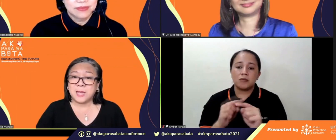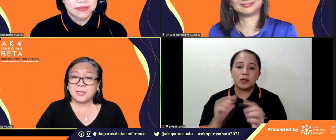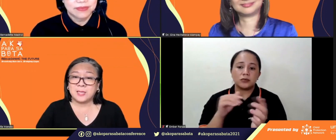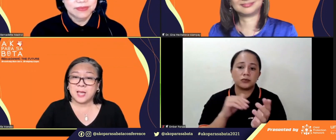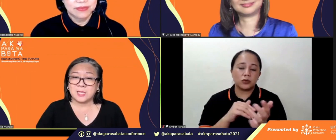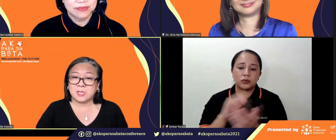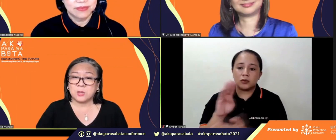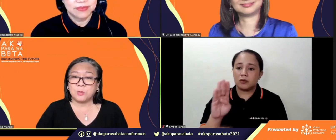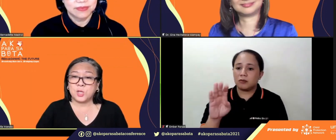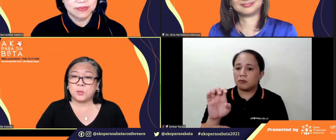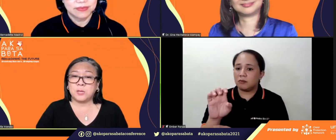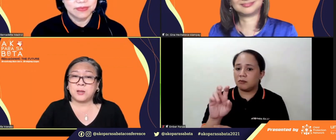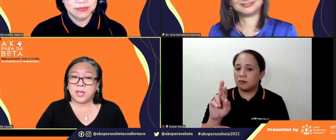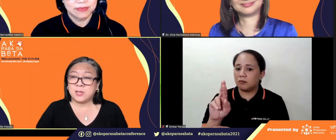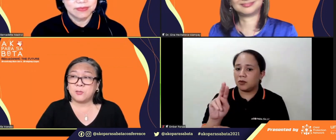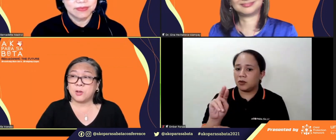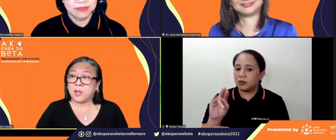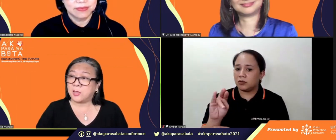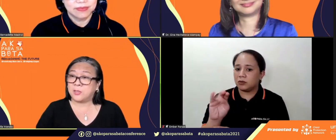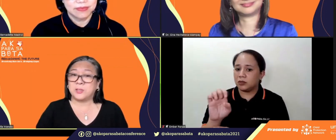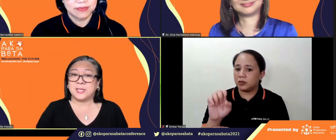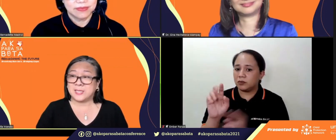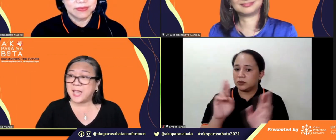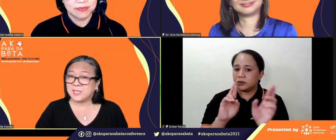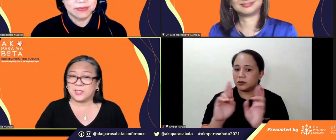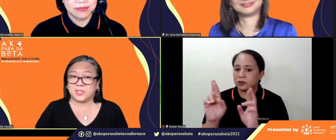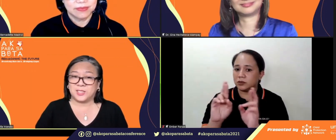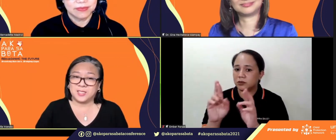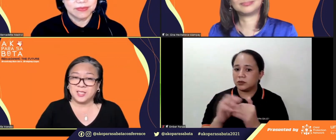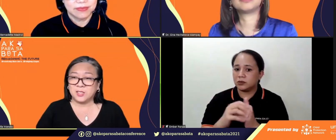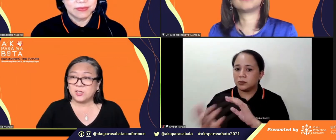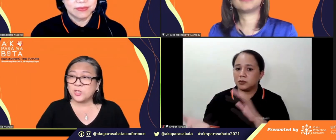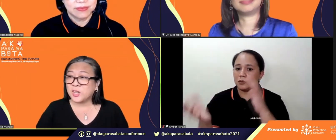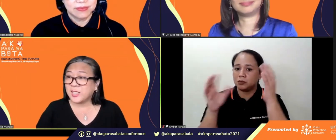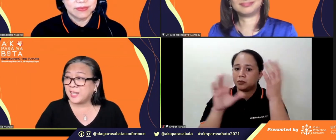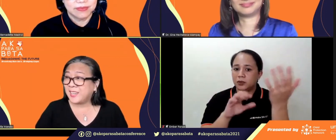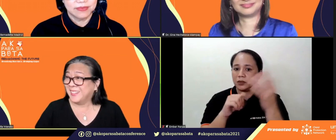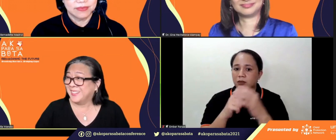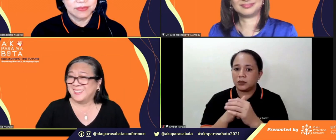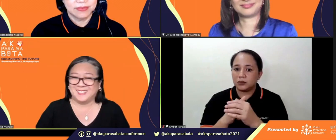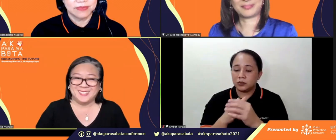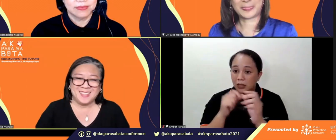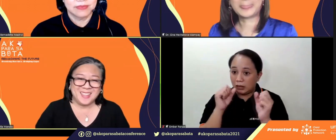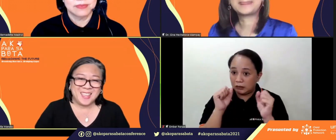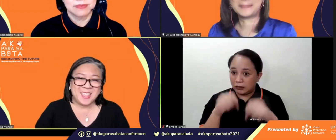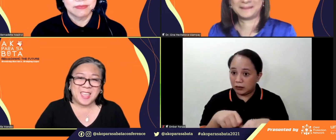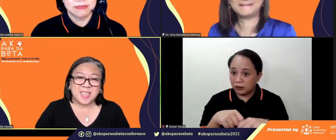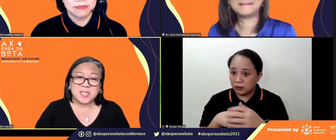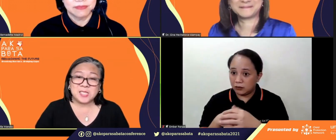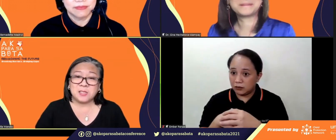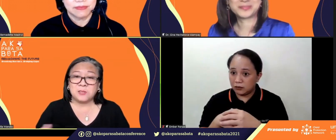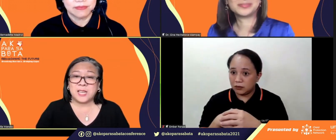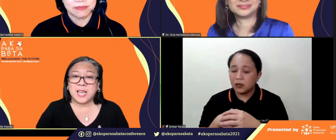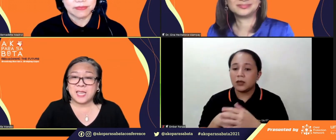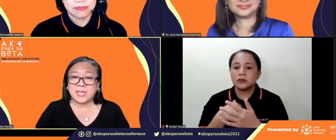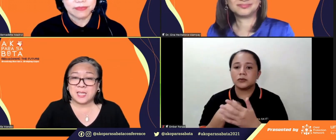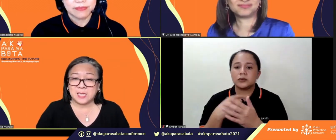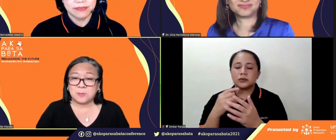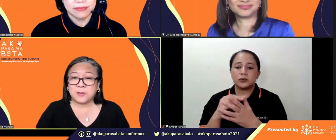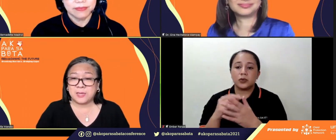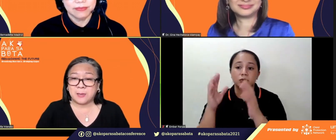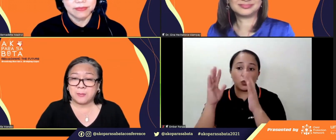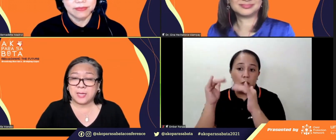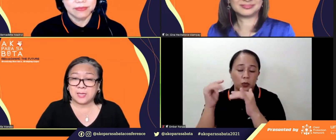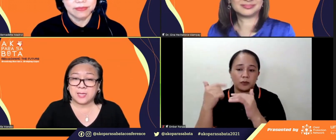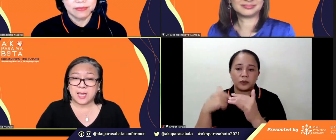Bernie reminded us we should be ready for other disasters. Don't you agree? And the silver lining in